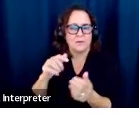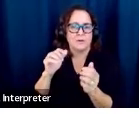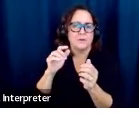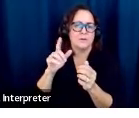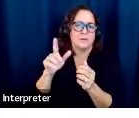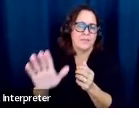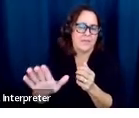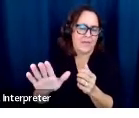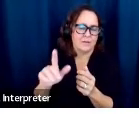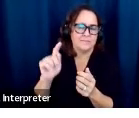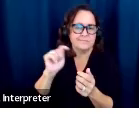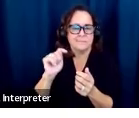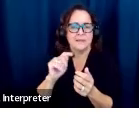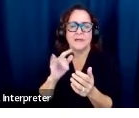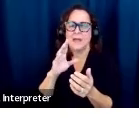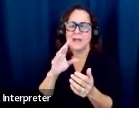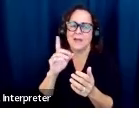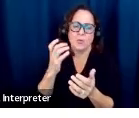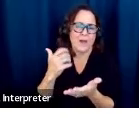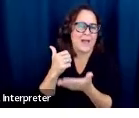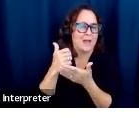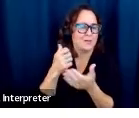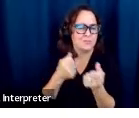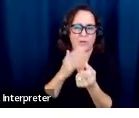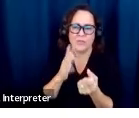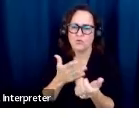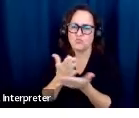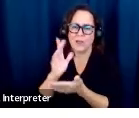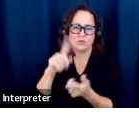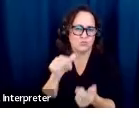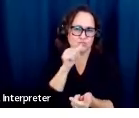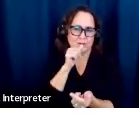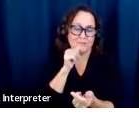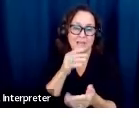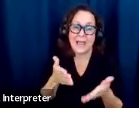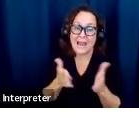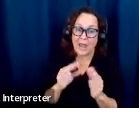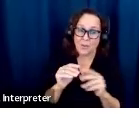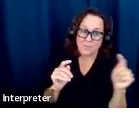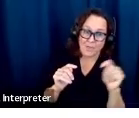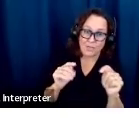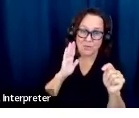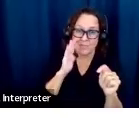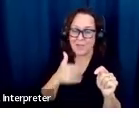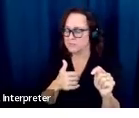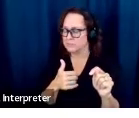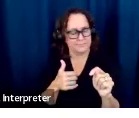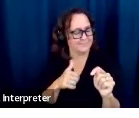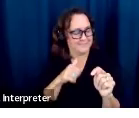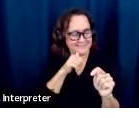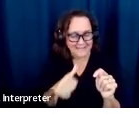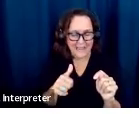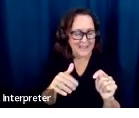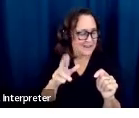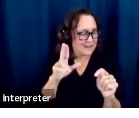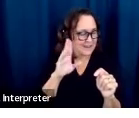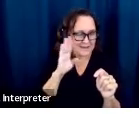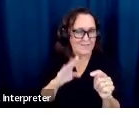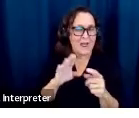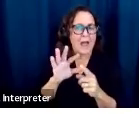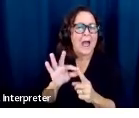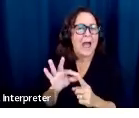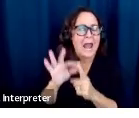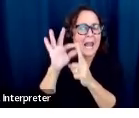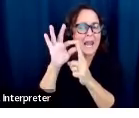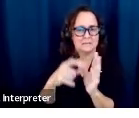to privacy. That is very important, and the right to privacy is a key priority here in thinking about the virtual delivery of